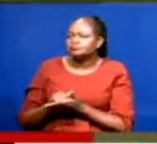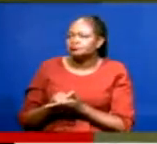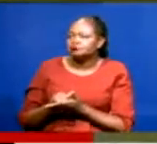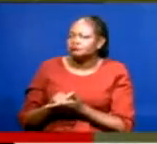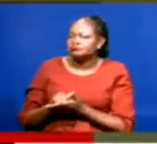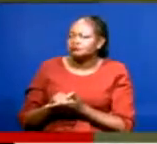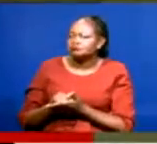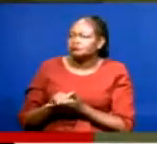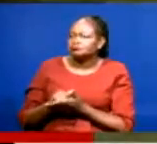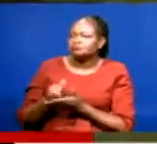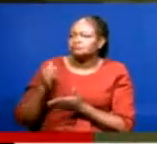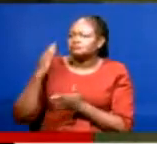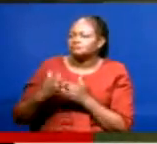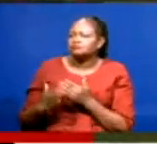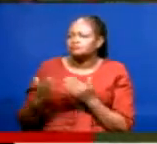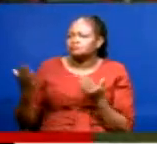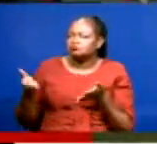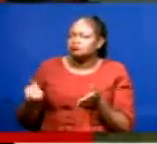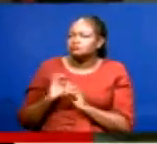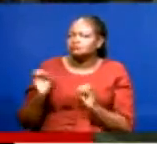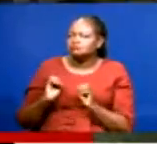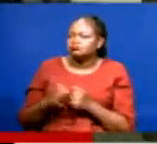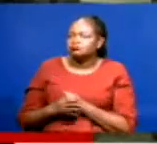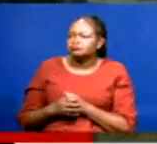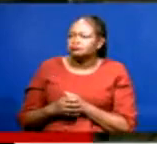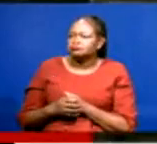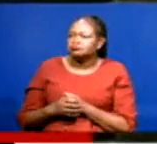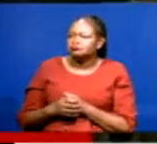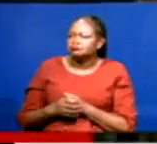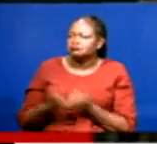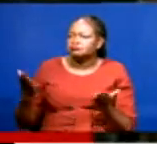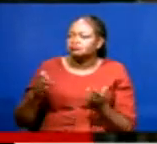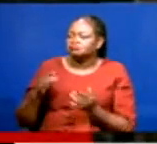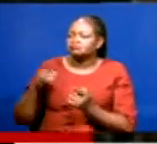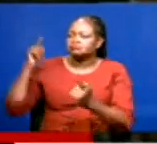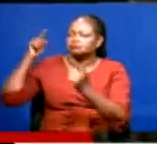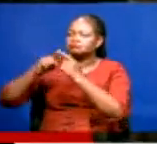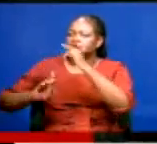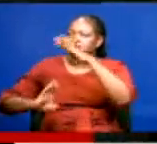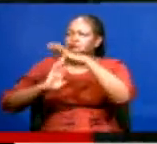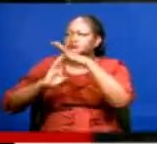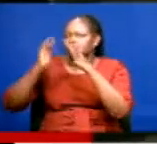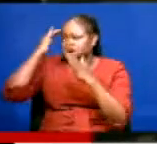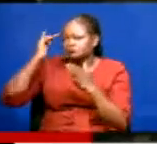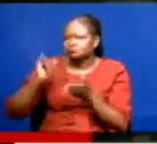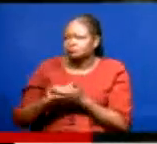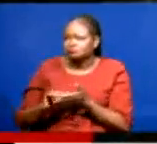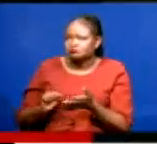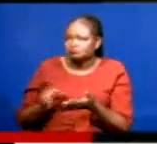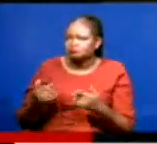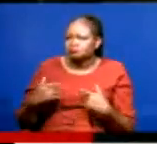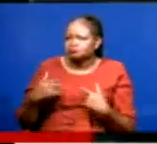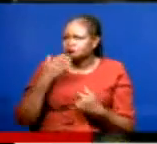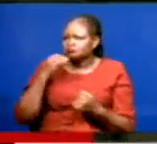It doesn't have to stop where we are. We are aiming high, and we know our girls have brighter